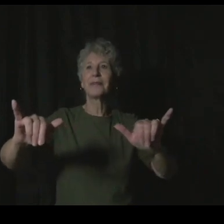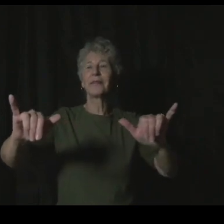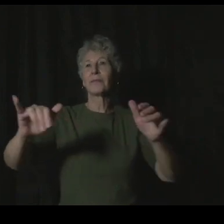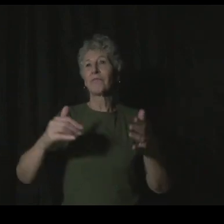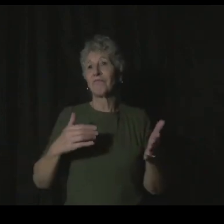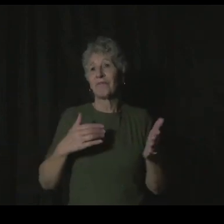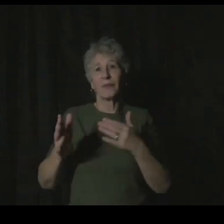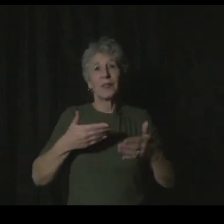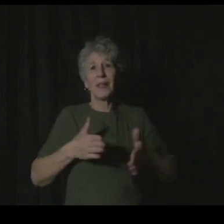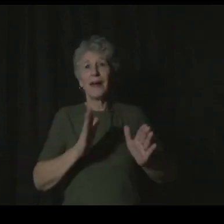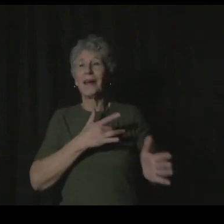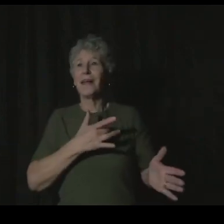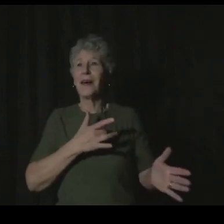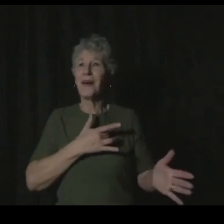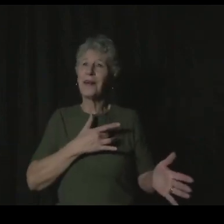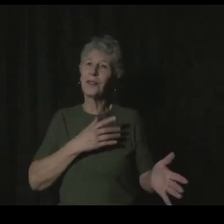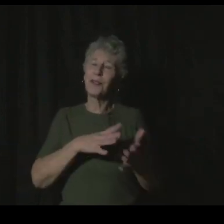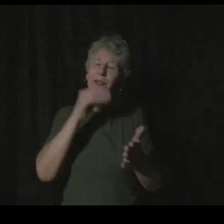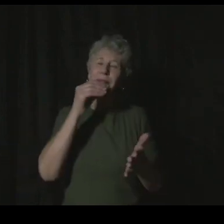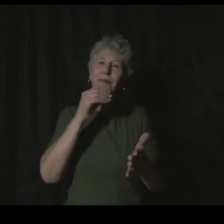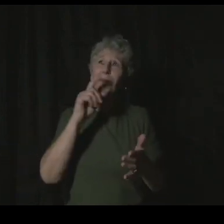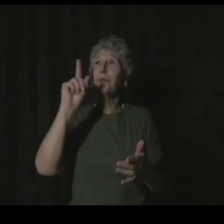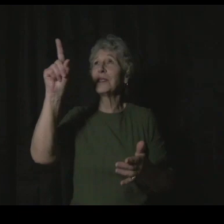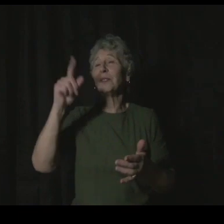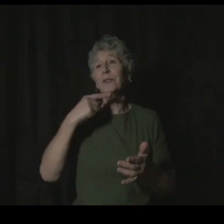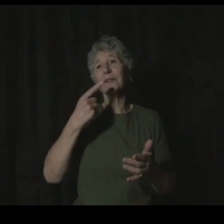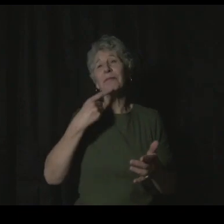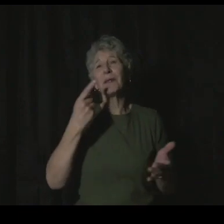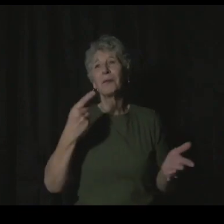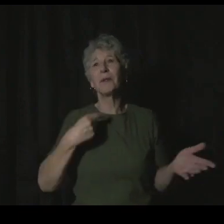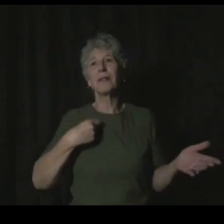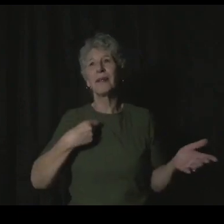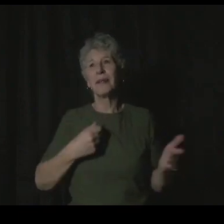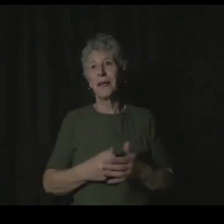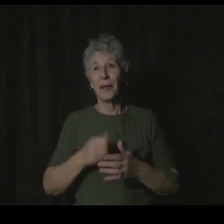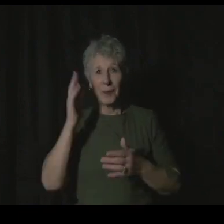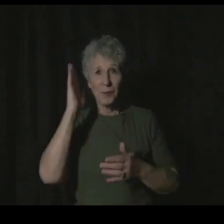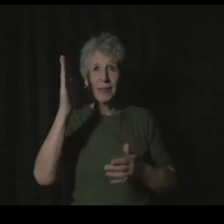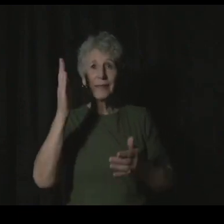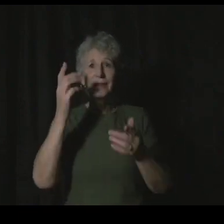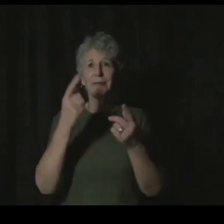steadfast and let my heart learn when you speak a word.